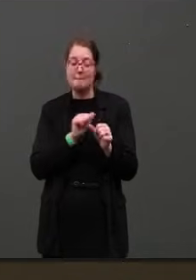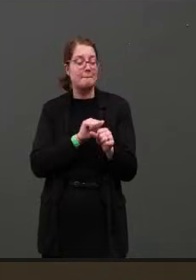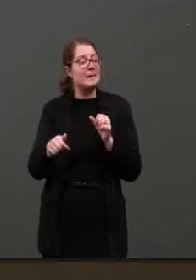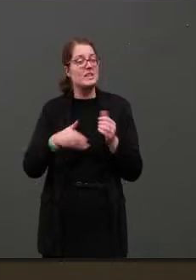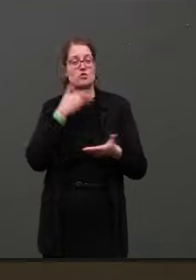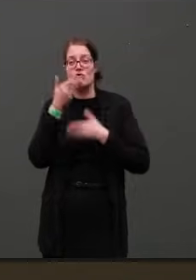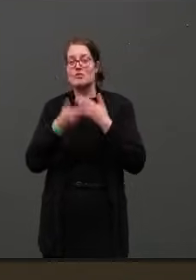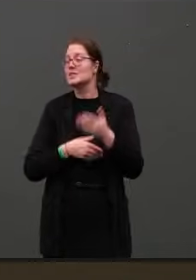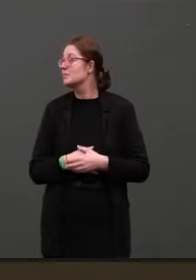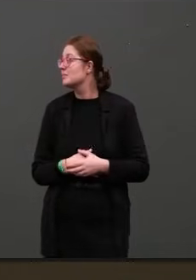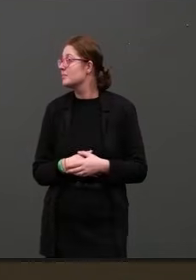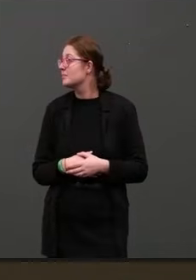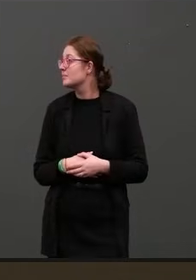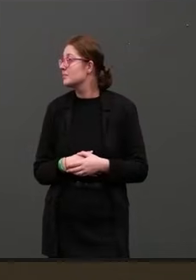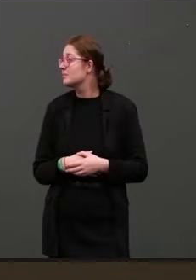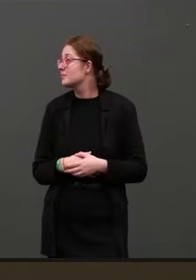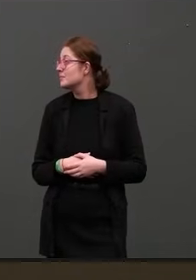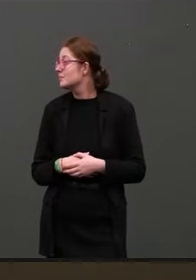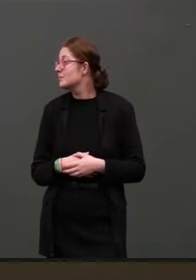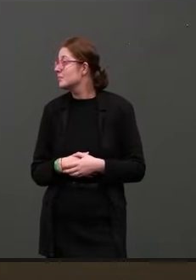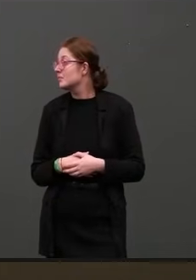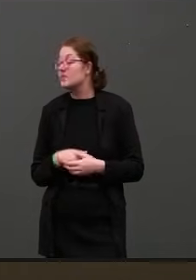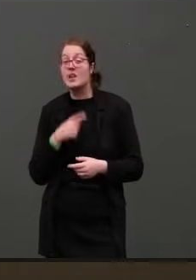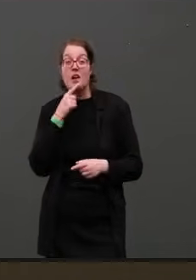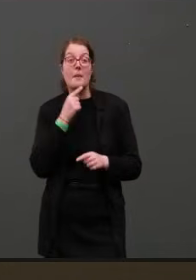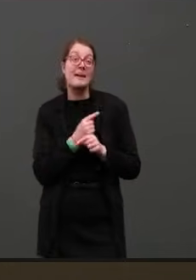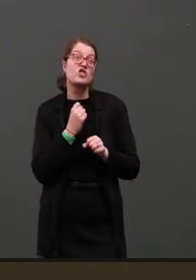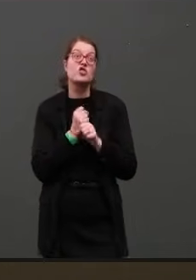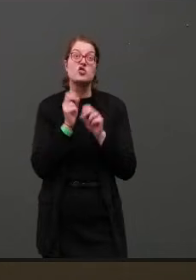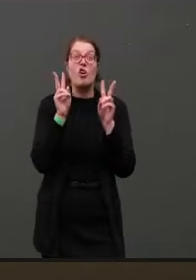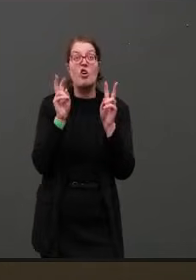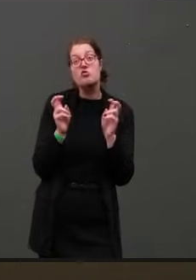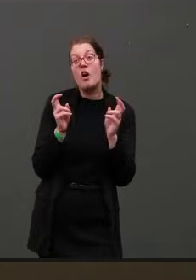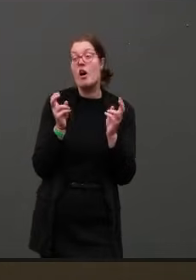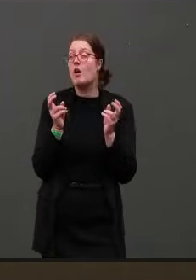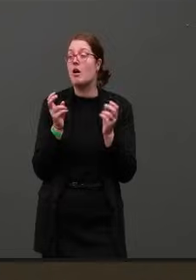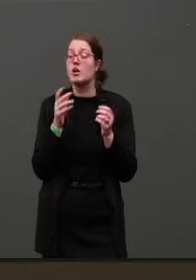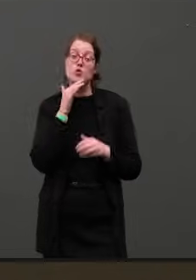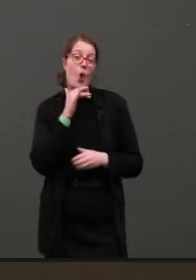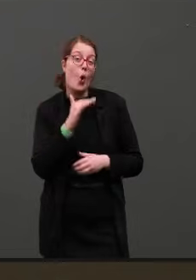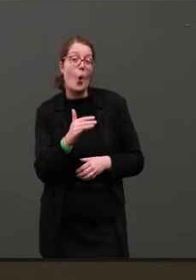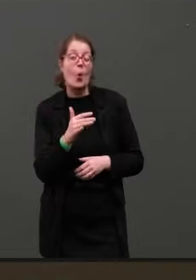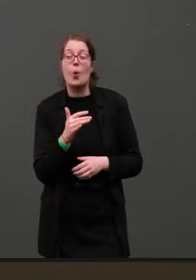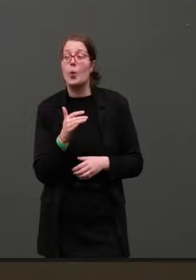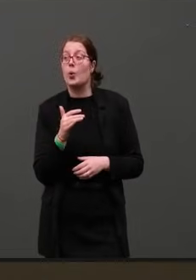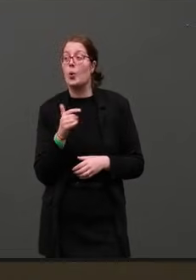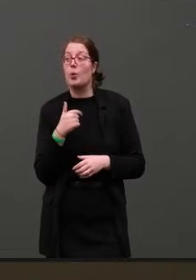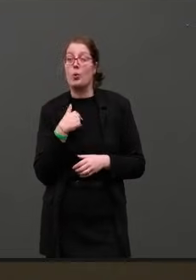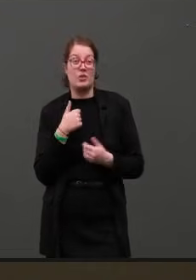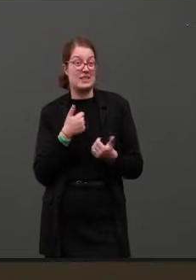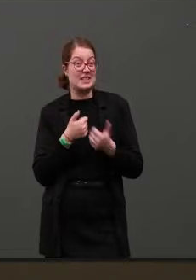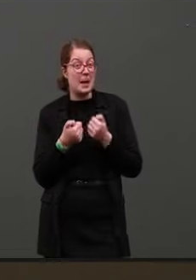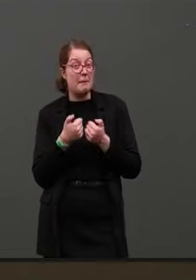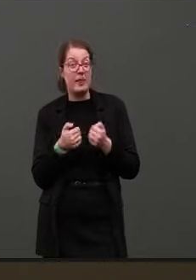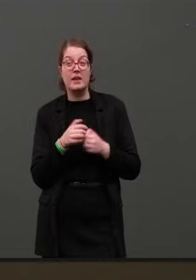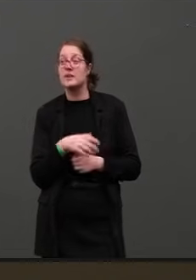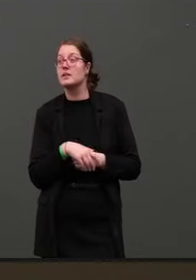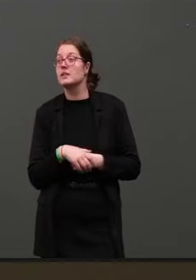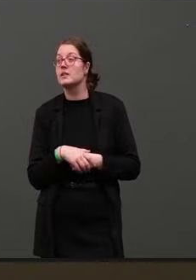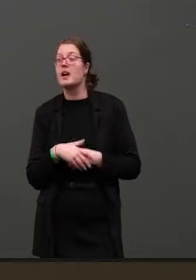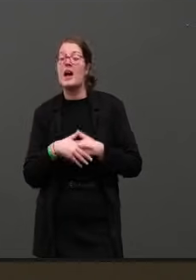again, notice, there is no mention in there of genre, of tone, in our case of gameplay, or of any format at